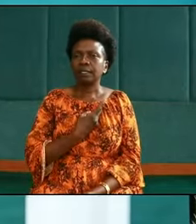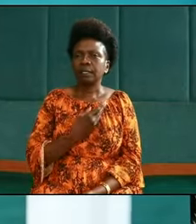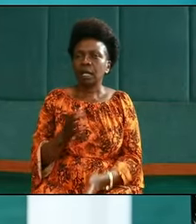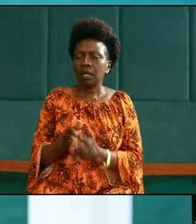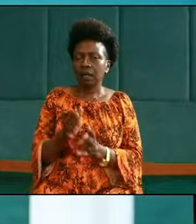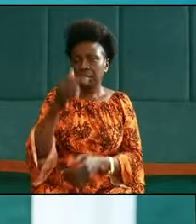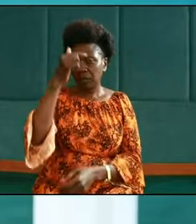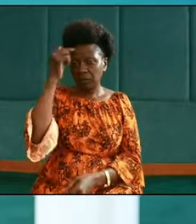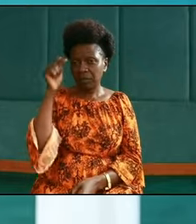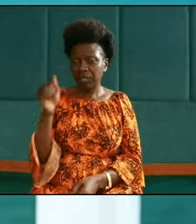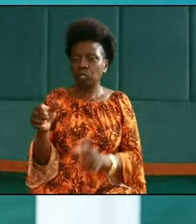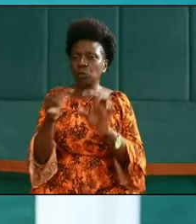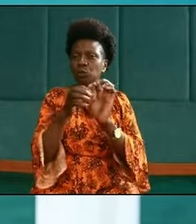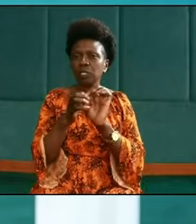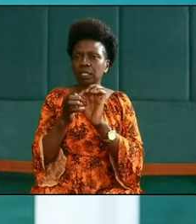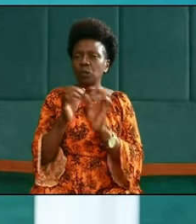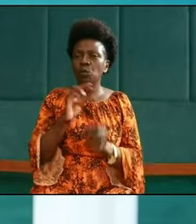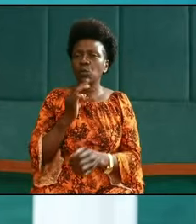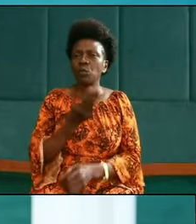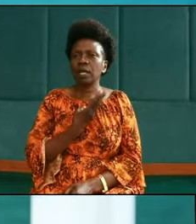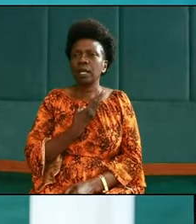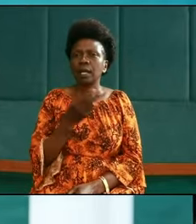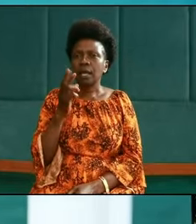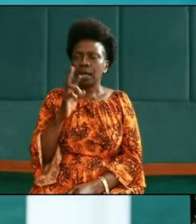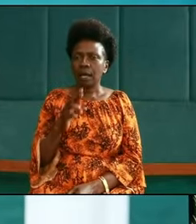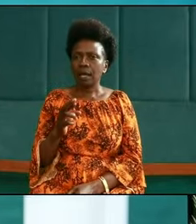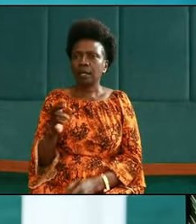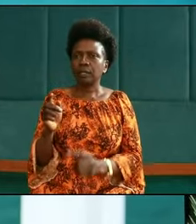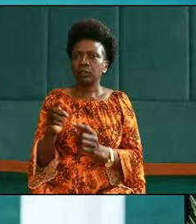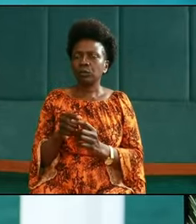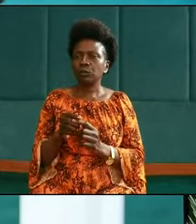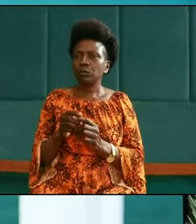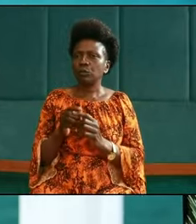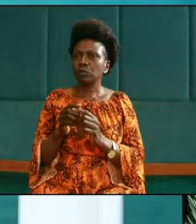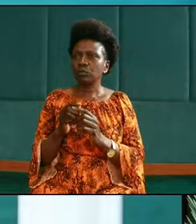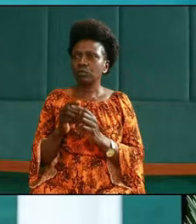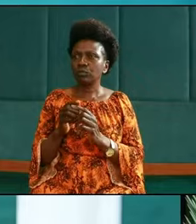And because of this unity, we are to be truly,